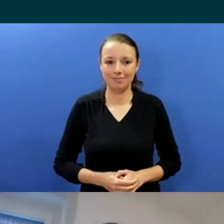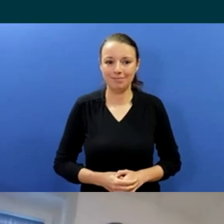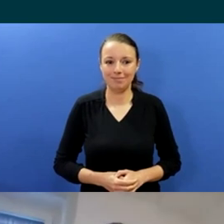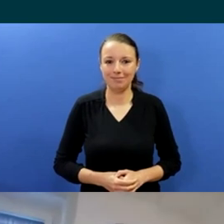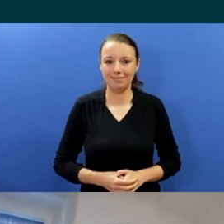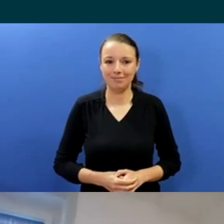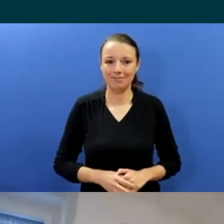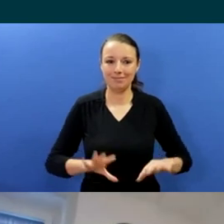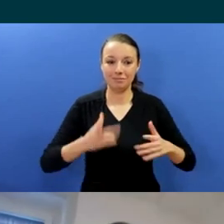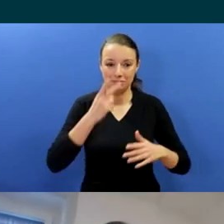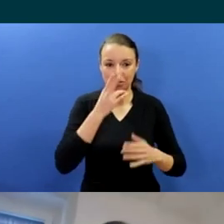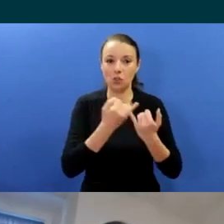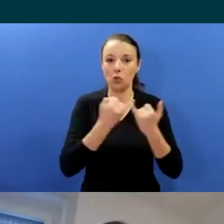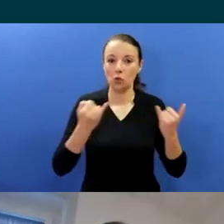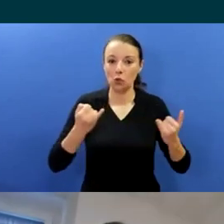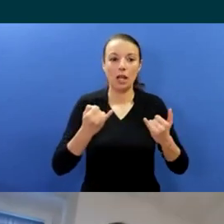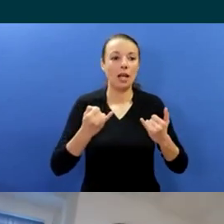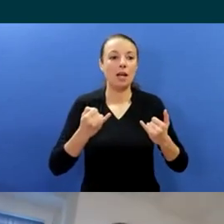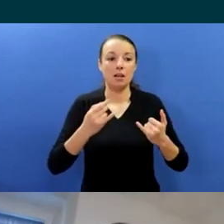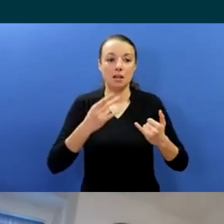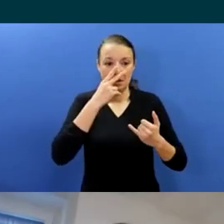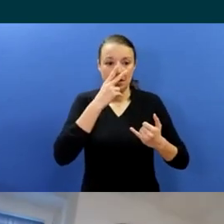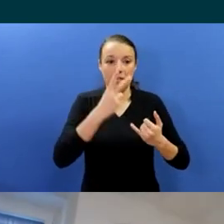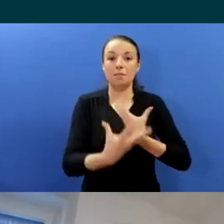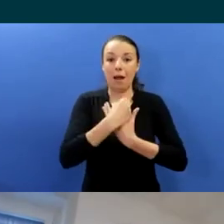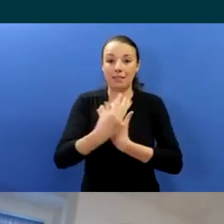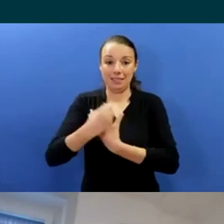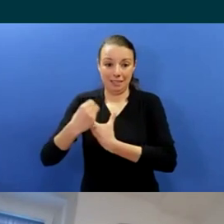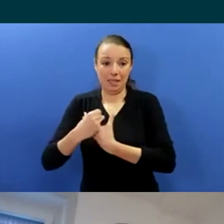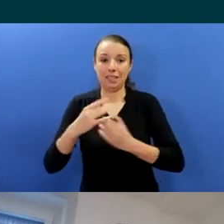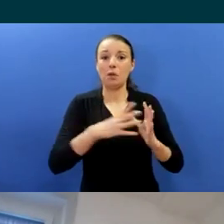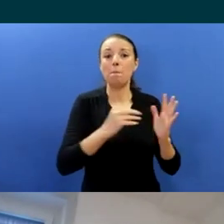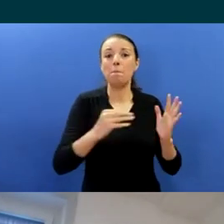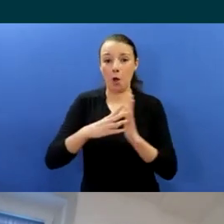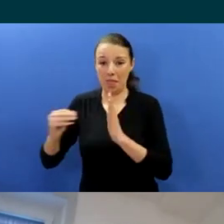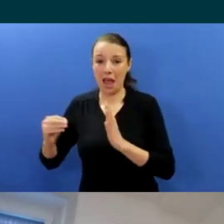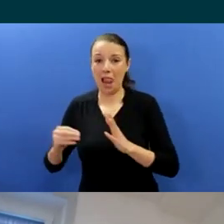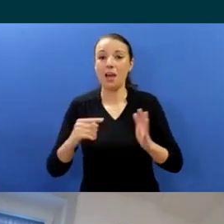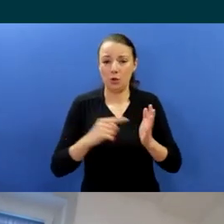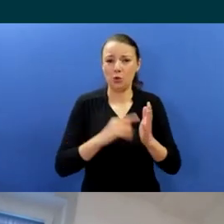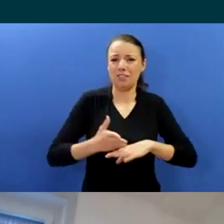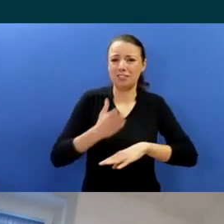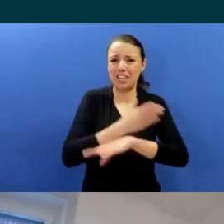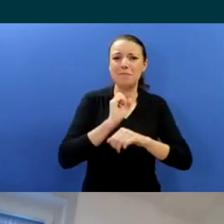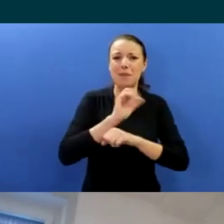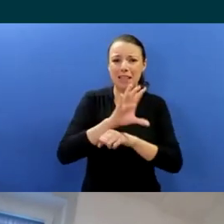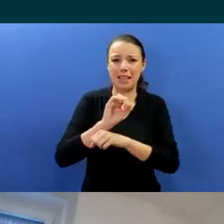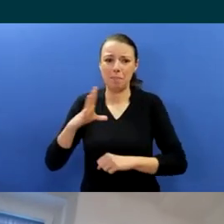them. We've also seen this one here. It's rather simple, but in my opinion, it explains very well